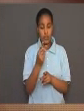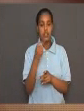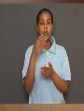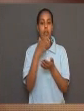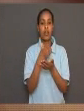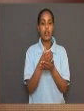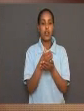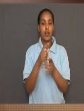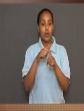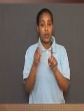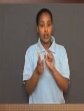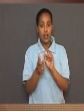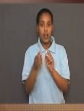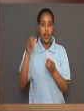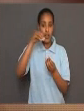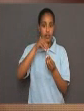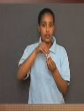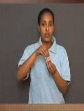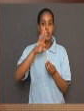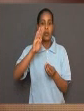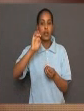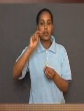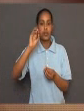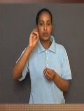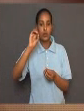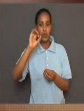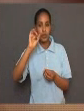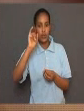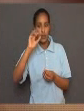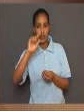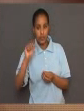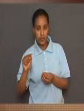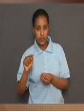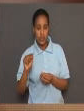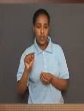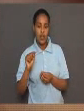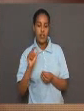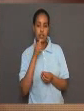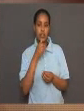beaker while adding benzoic acid 1 pinch at a time.